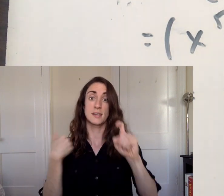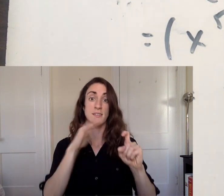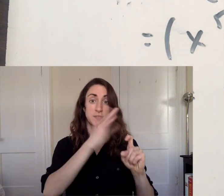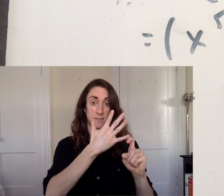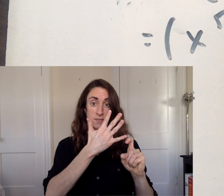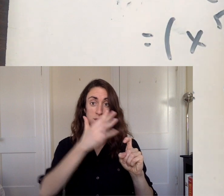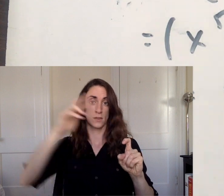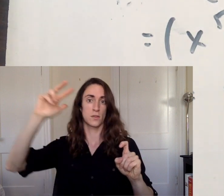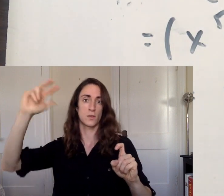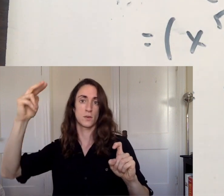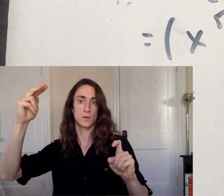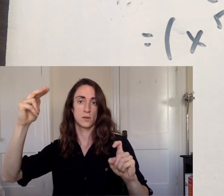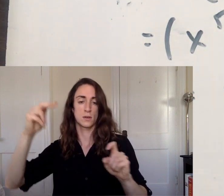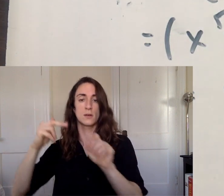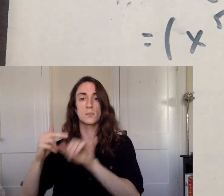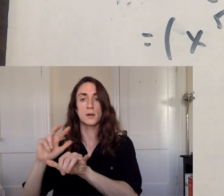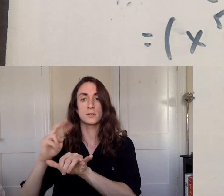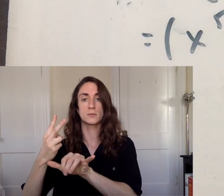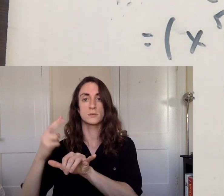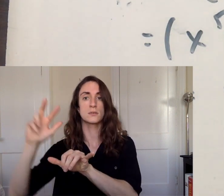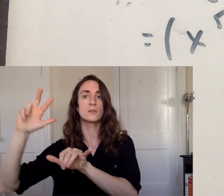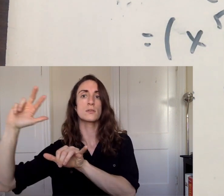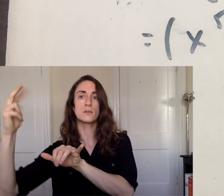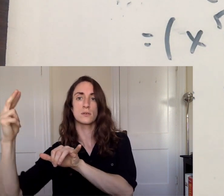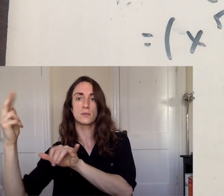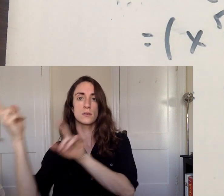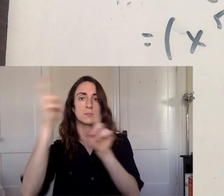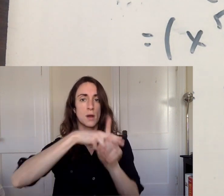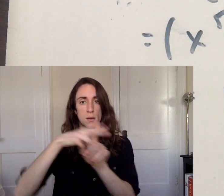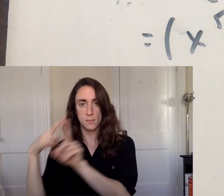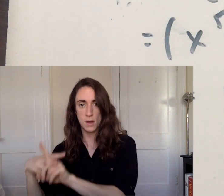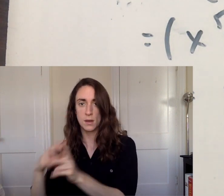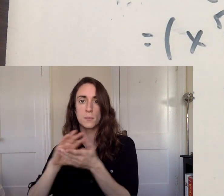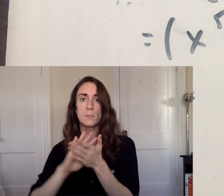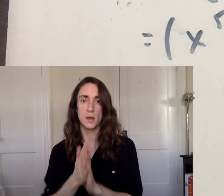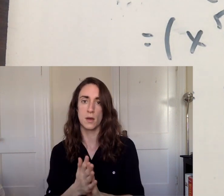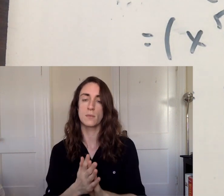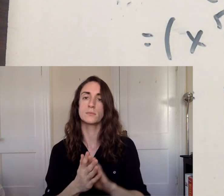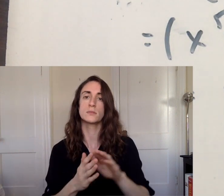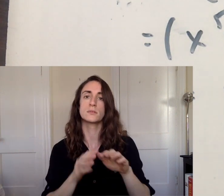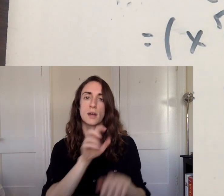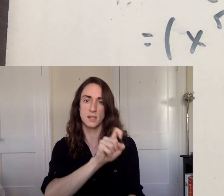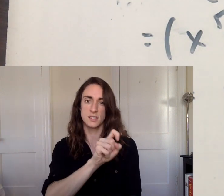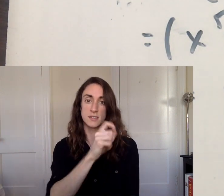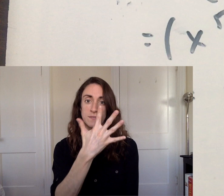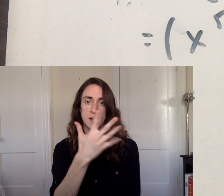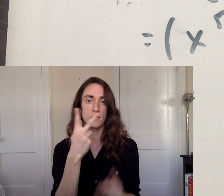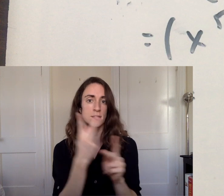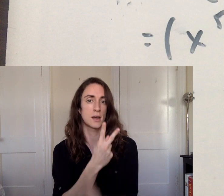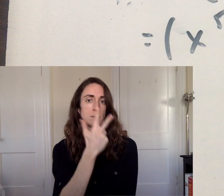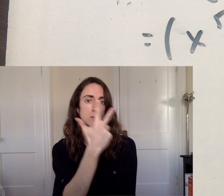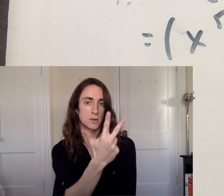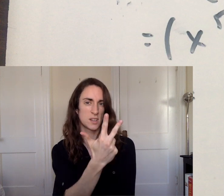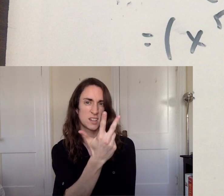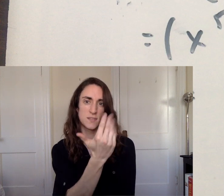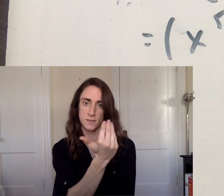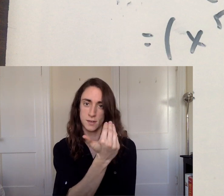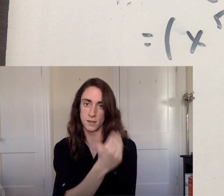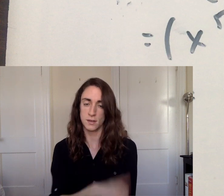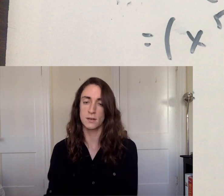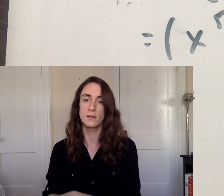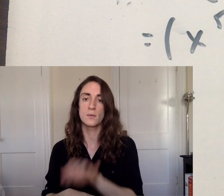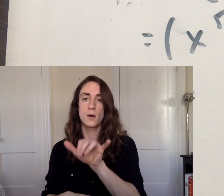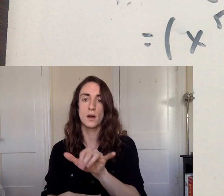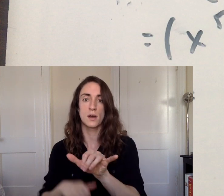And then looking back at the original expression, you can see that raising that whole quantity to the power of 3 means that that exponent 3 applied to both x to the